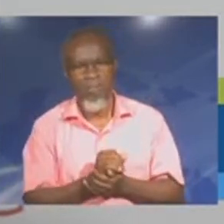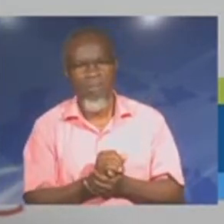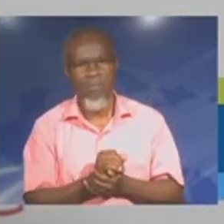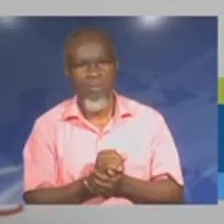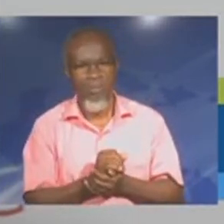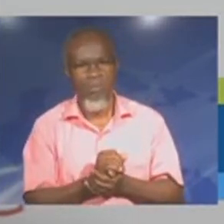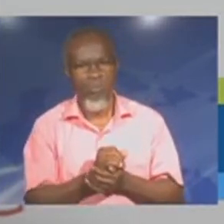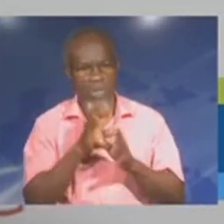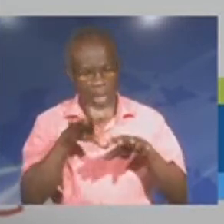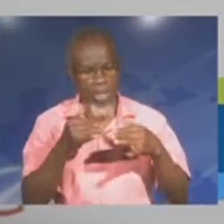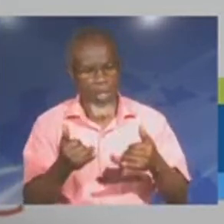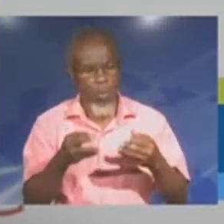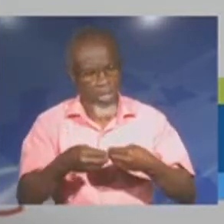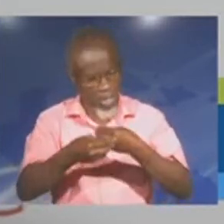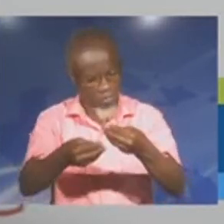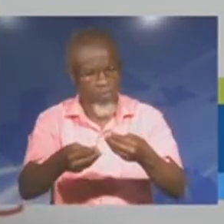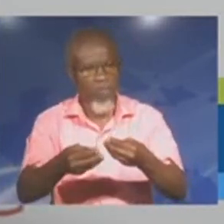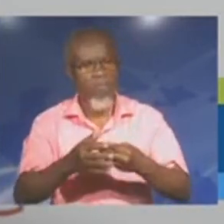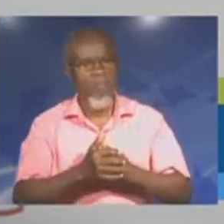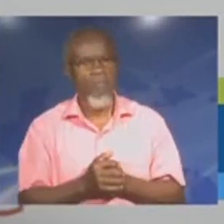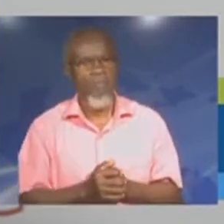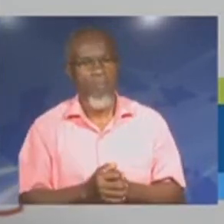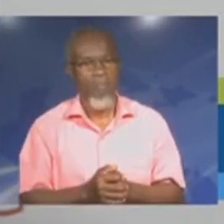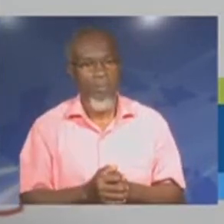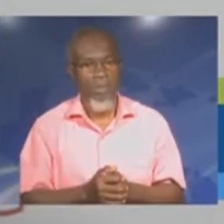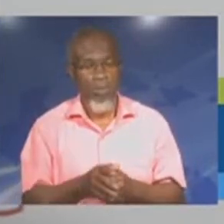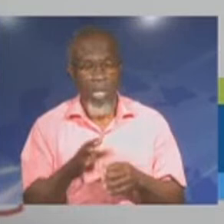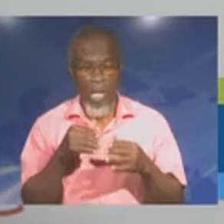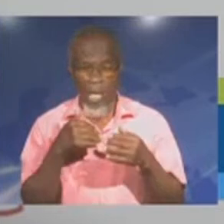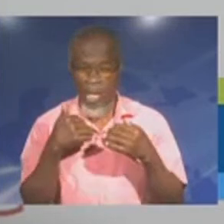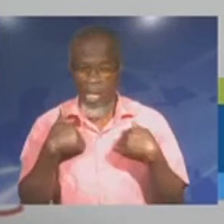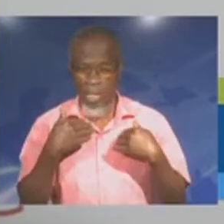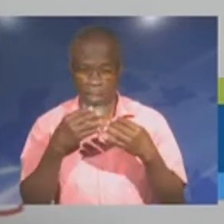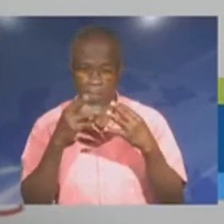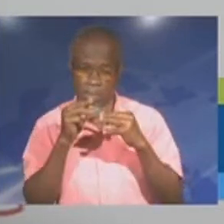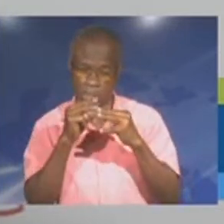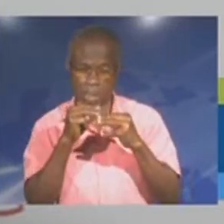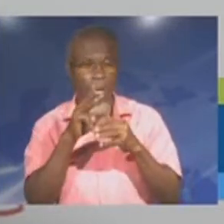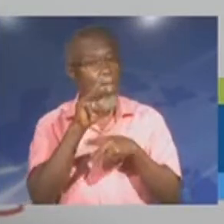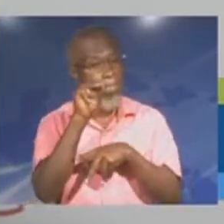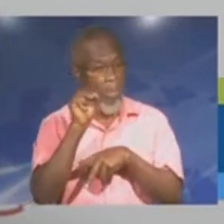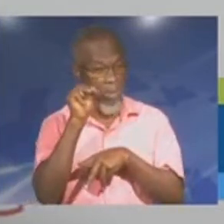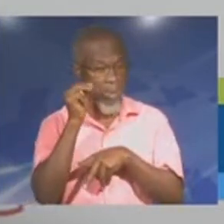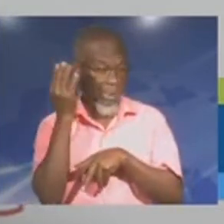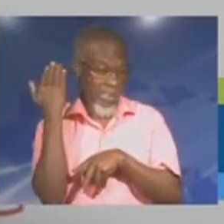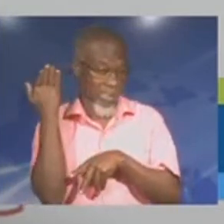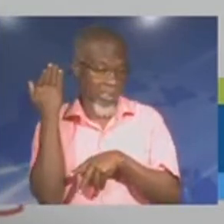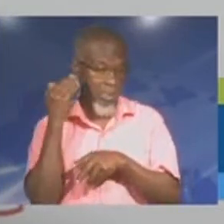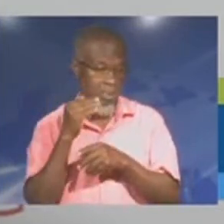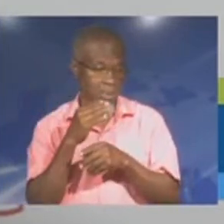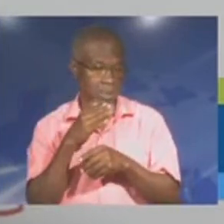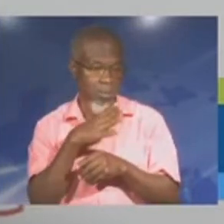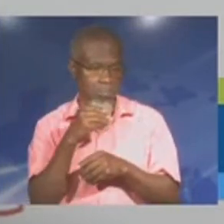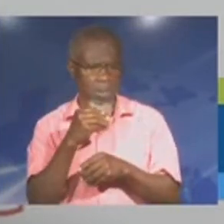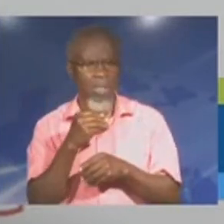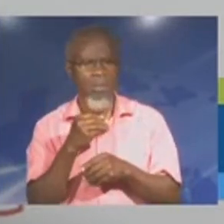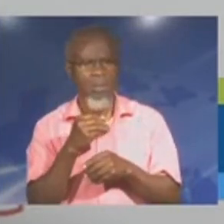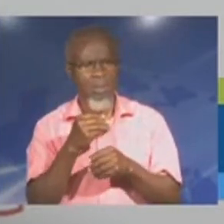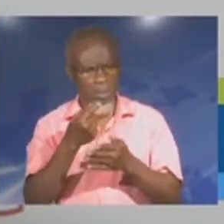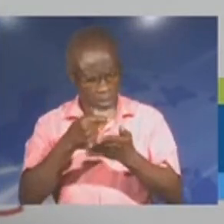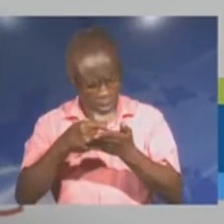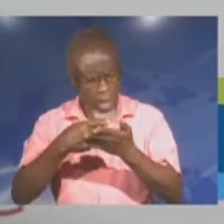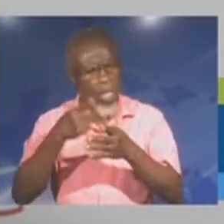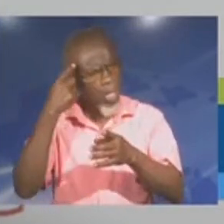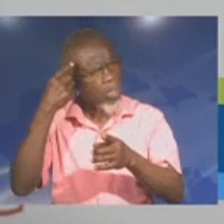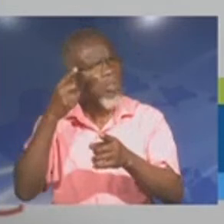Monday, was it, CMO? Monday. And they have also signed off. I have informed